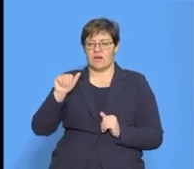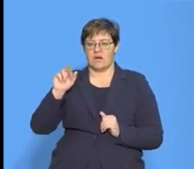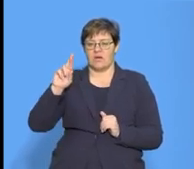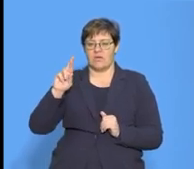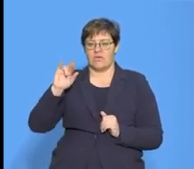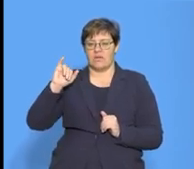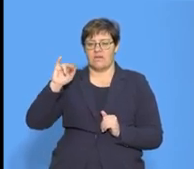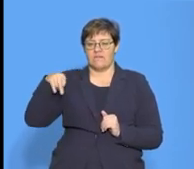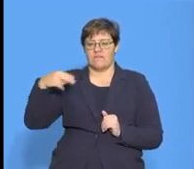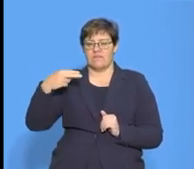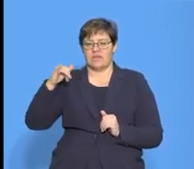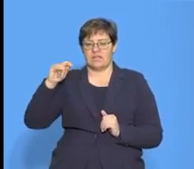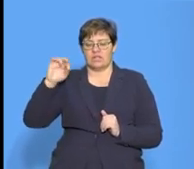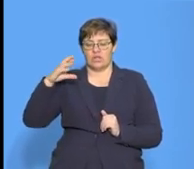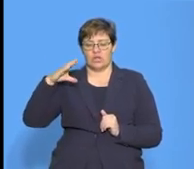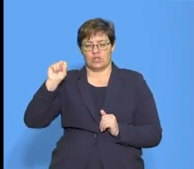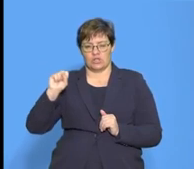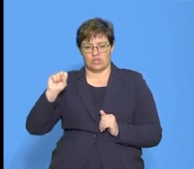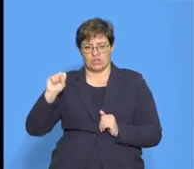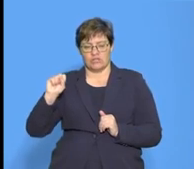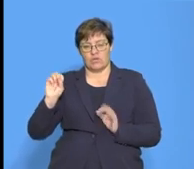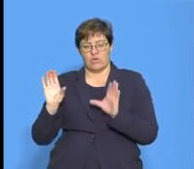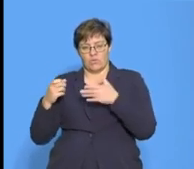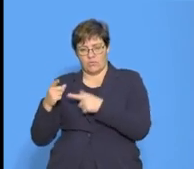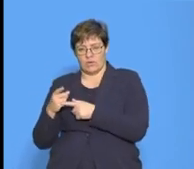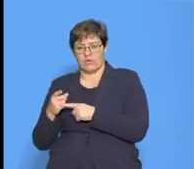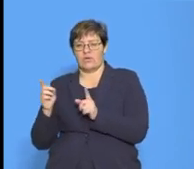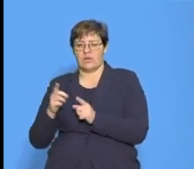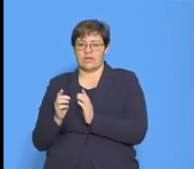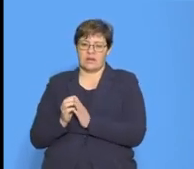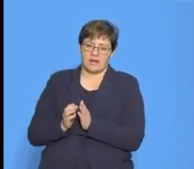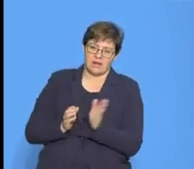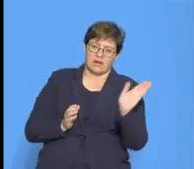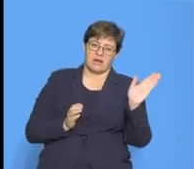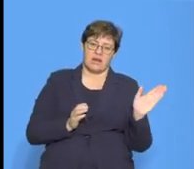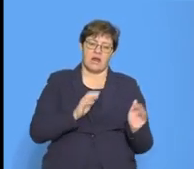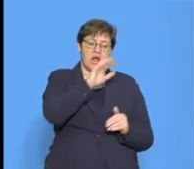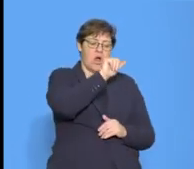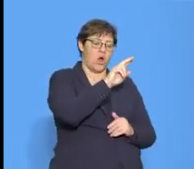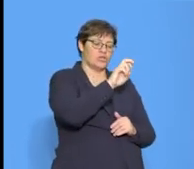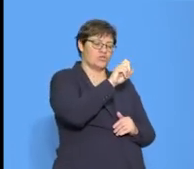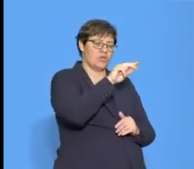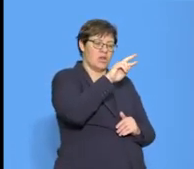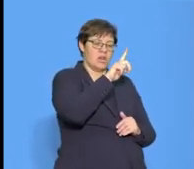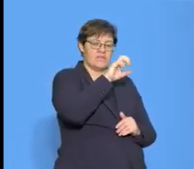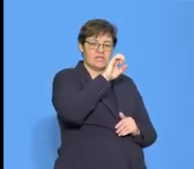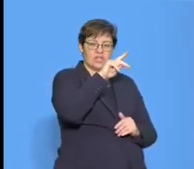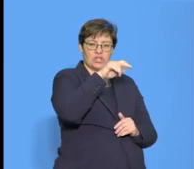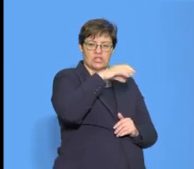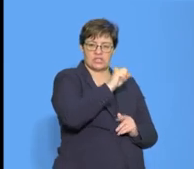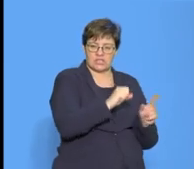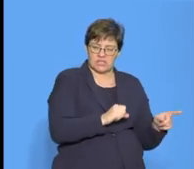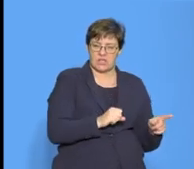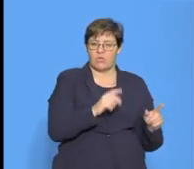of organisms or ancestors. Then we branch here and we find the Australopithecus group that